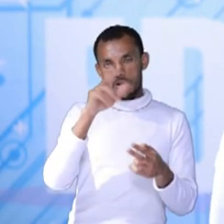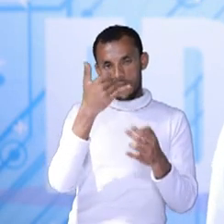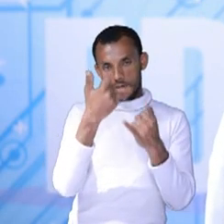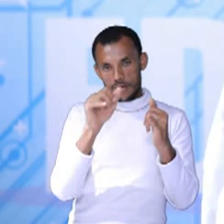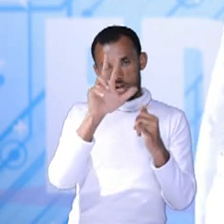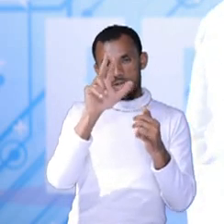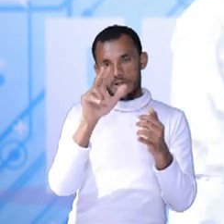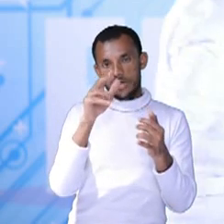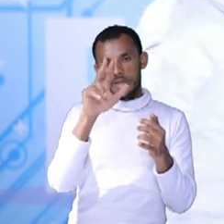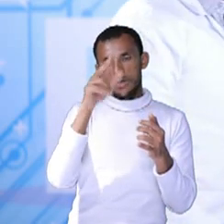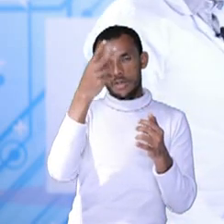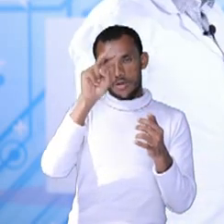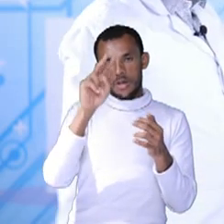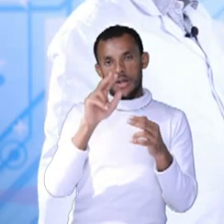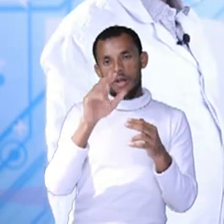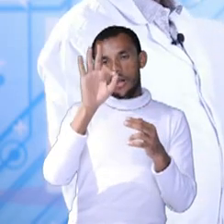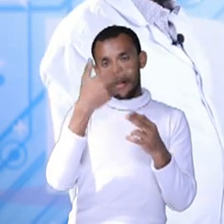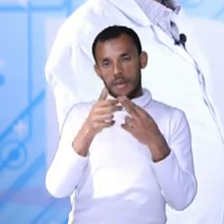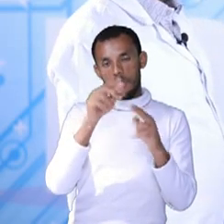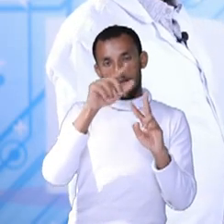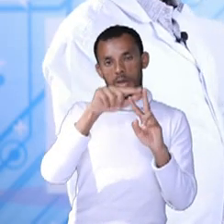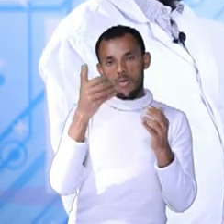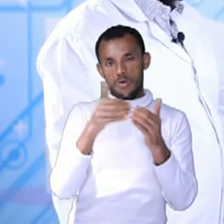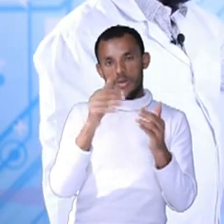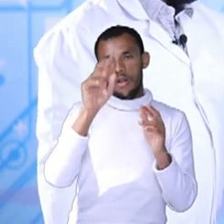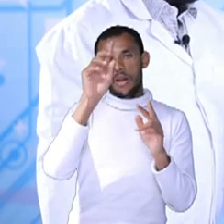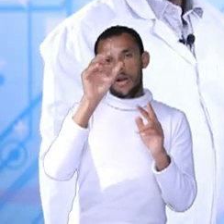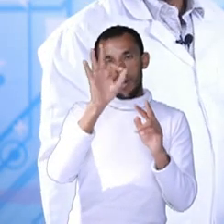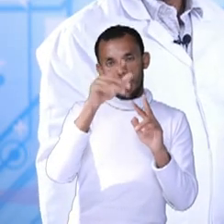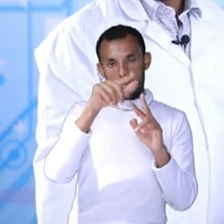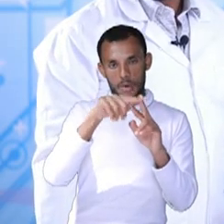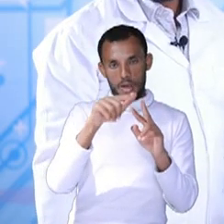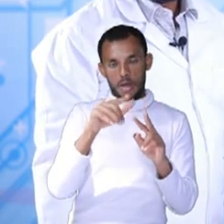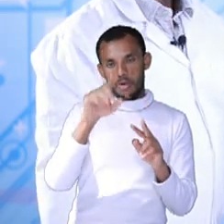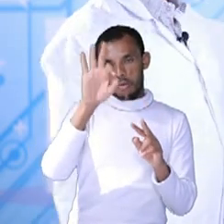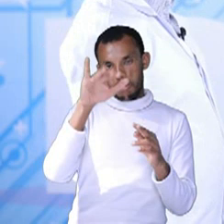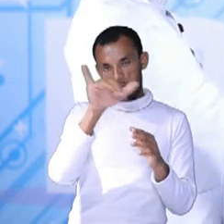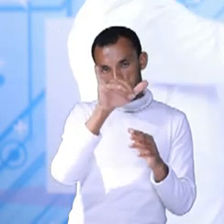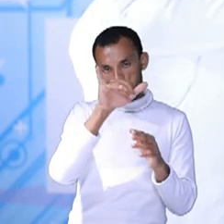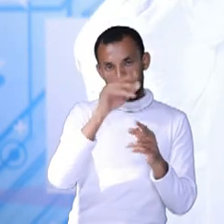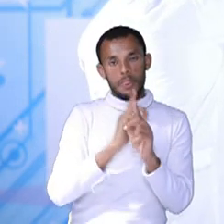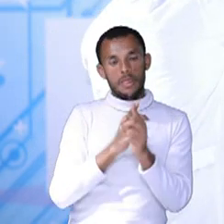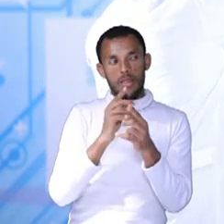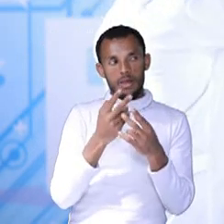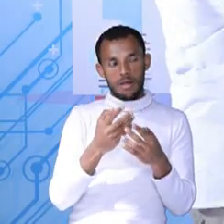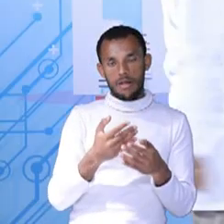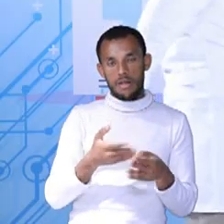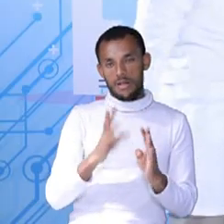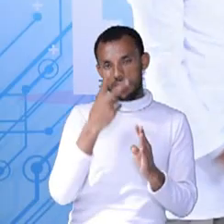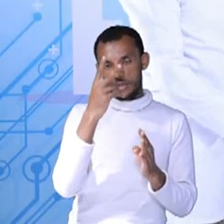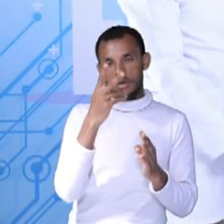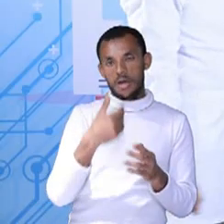3 cancel. 3 squared is 9. 9 times pi is this 9 pi. So we have got the same answer. Now let's see